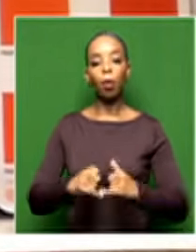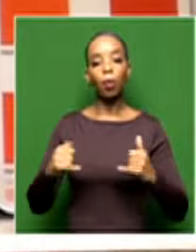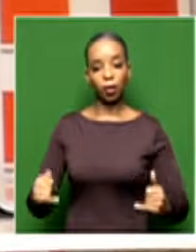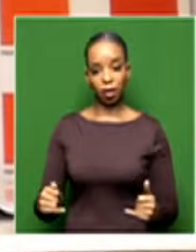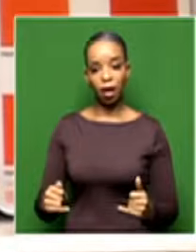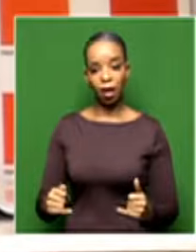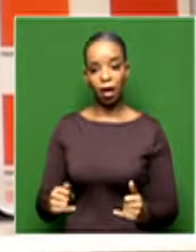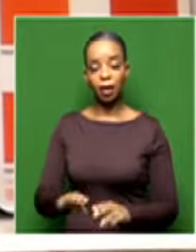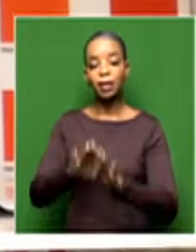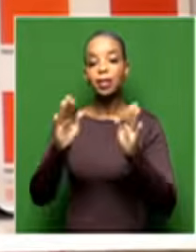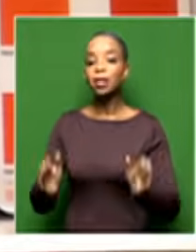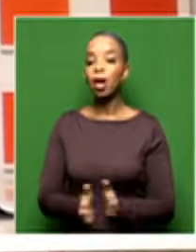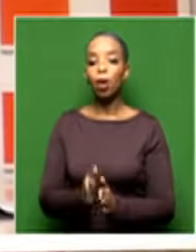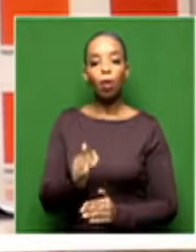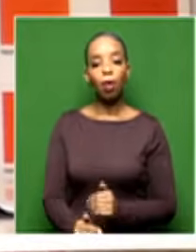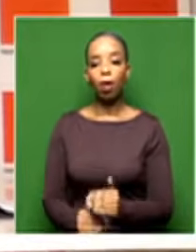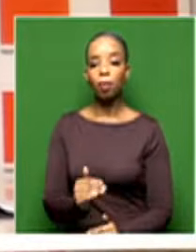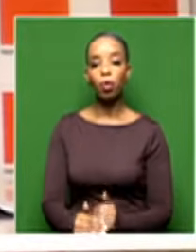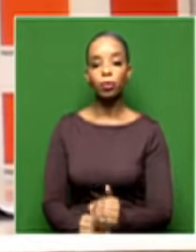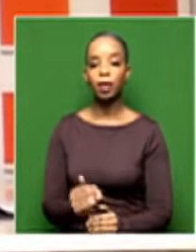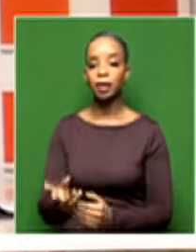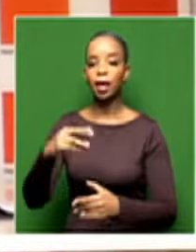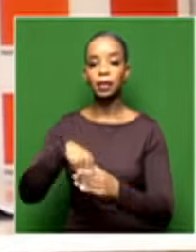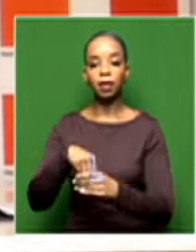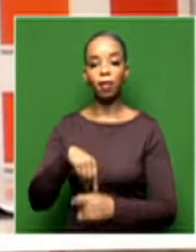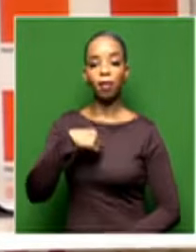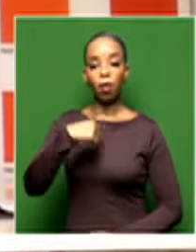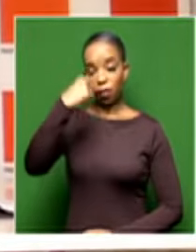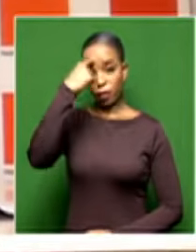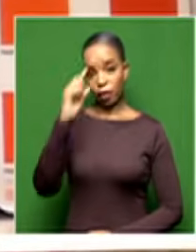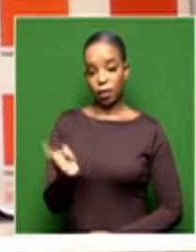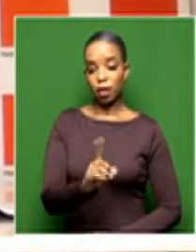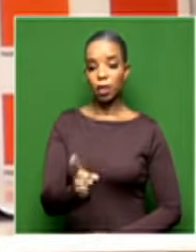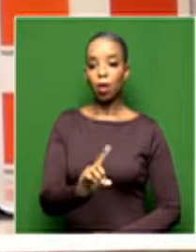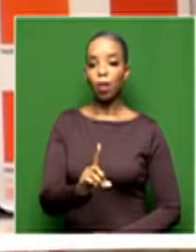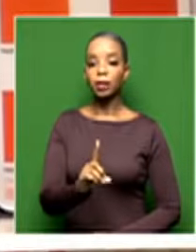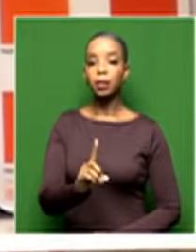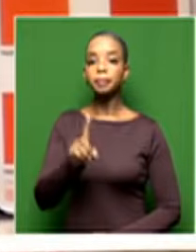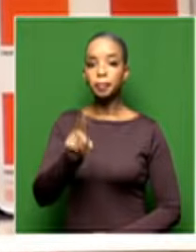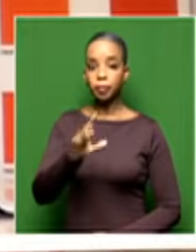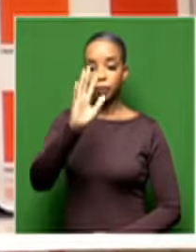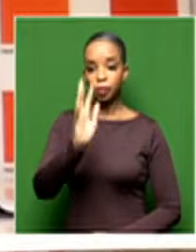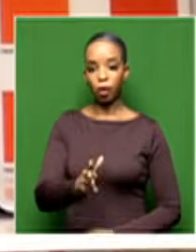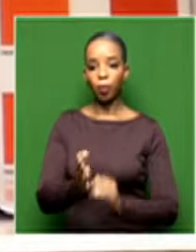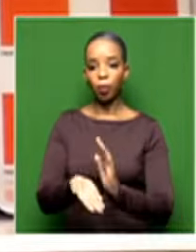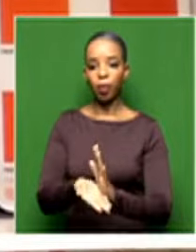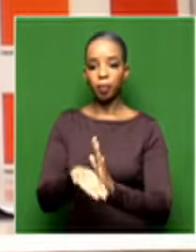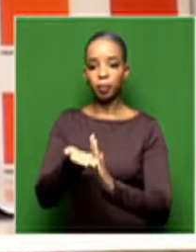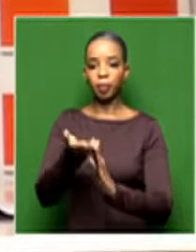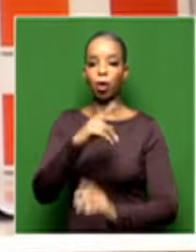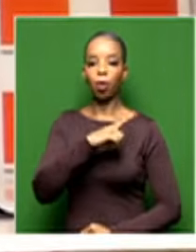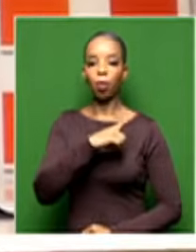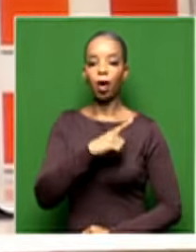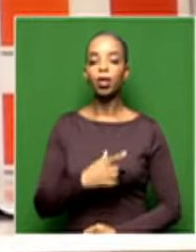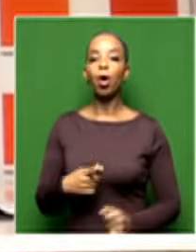the whole process that's involved with it. And I think that trend is going to increase as consumers become